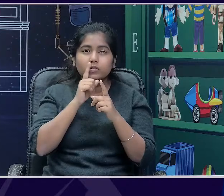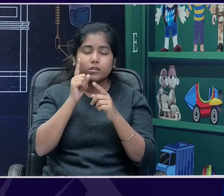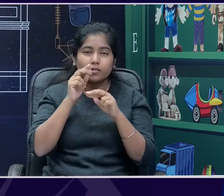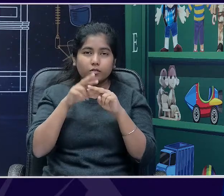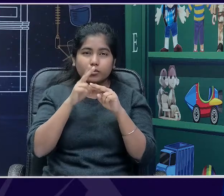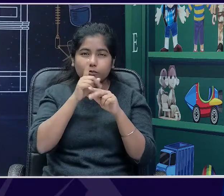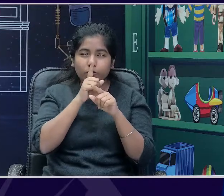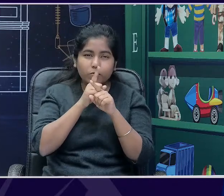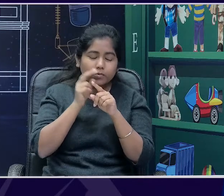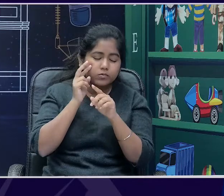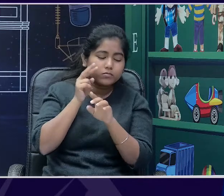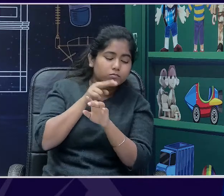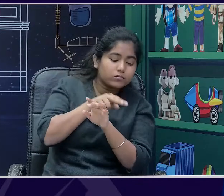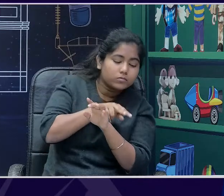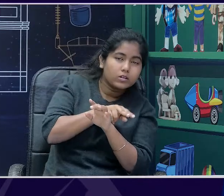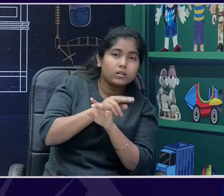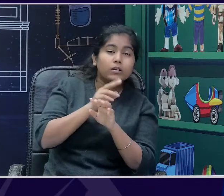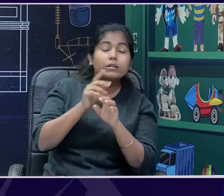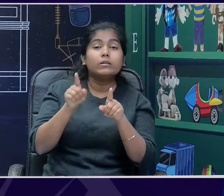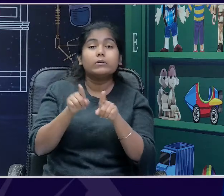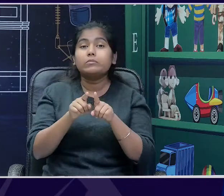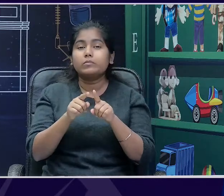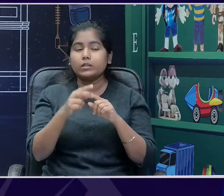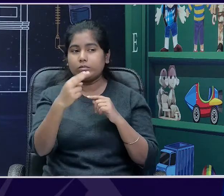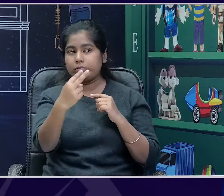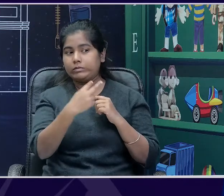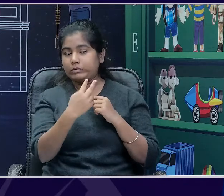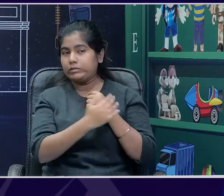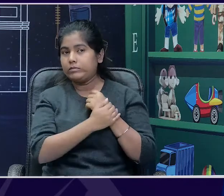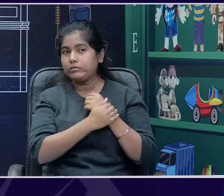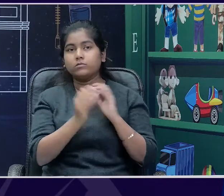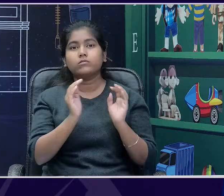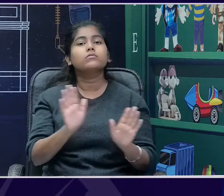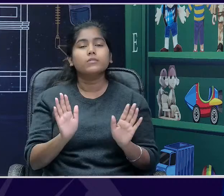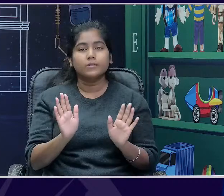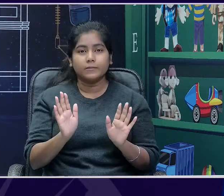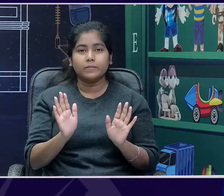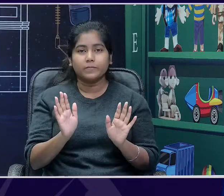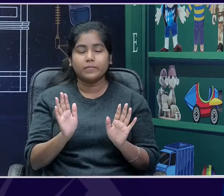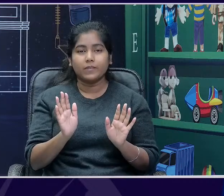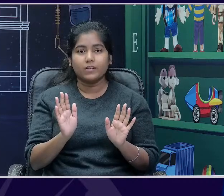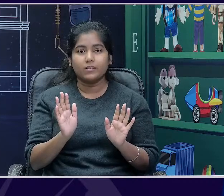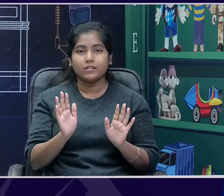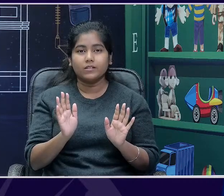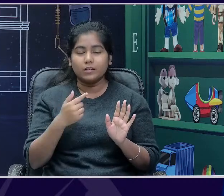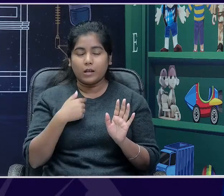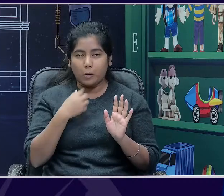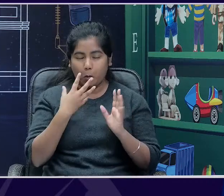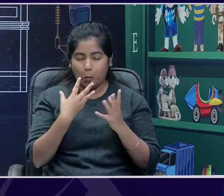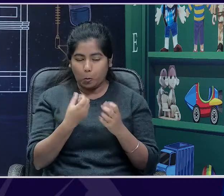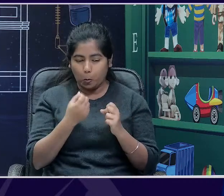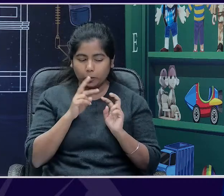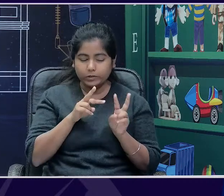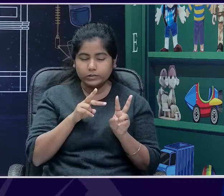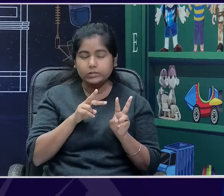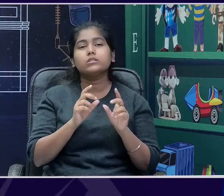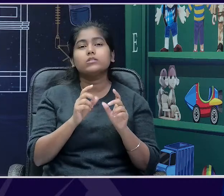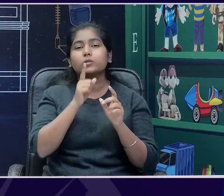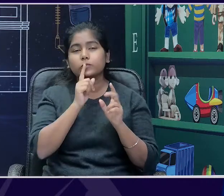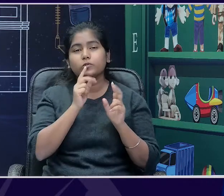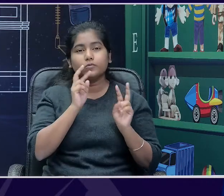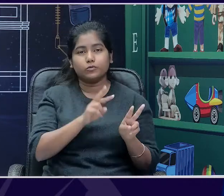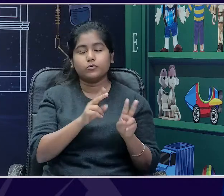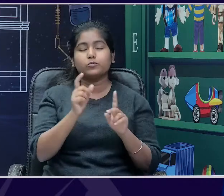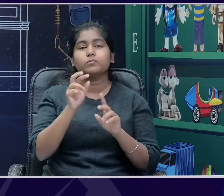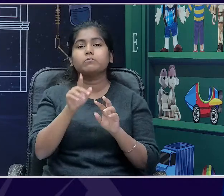Right. pressure, if I peek into something, means nobody should look at me. Right. And I can see what do I want to see. Okay. So this is what? To